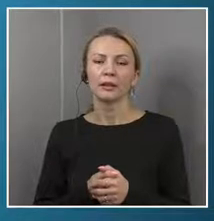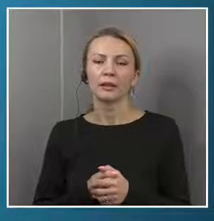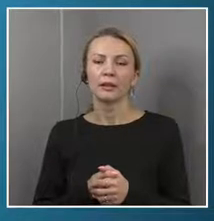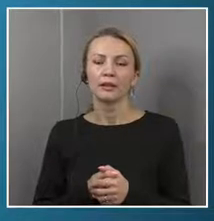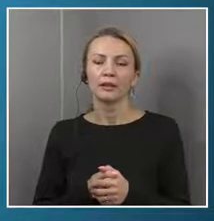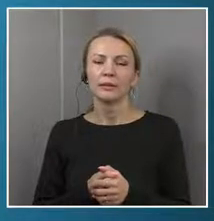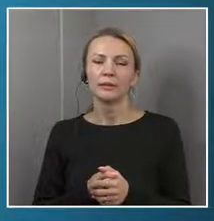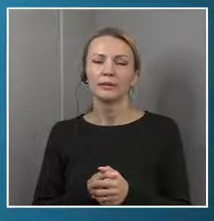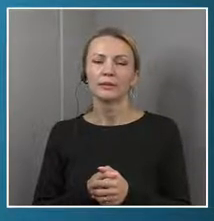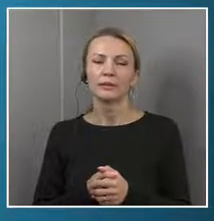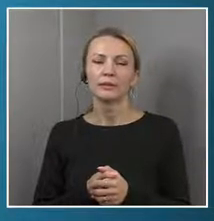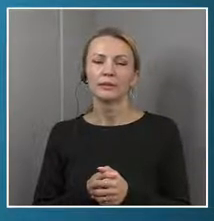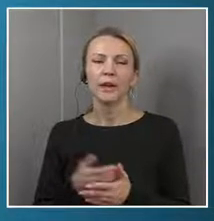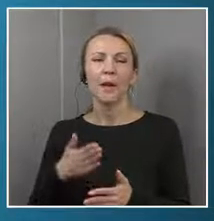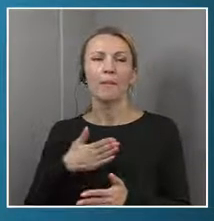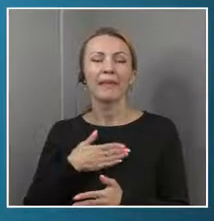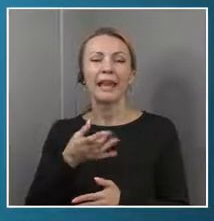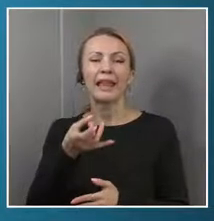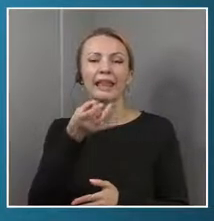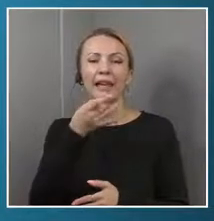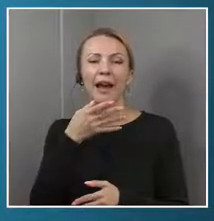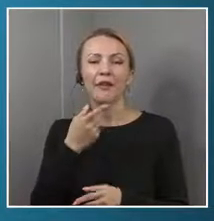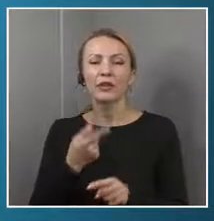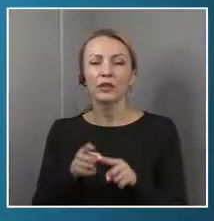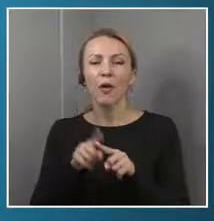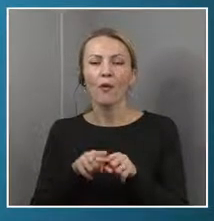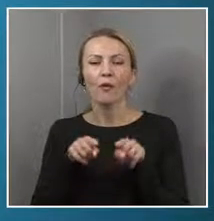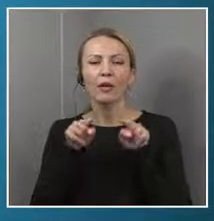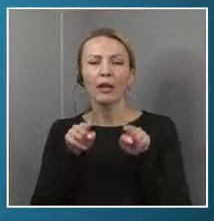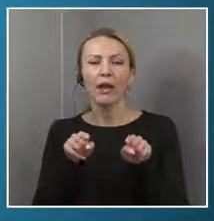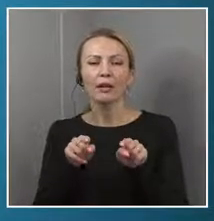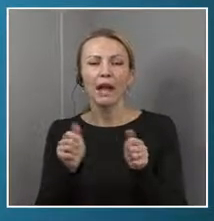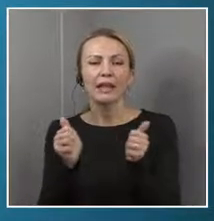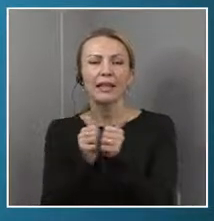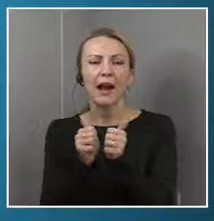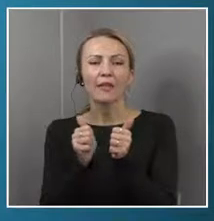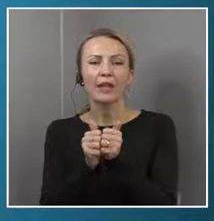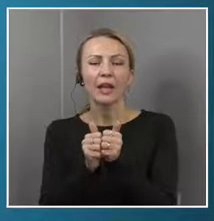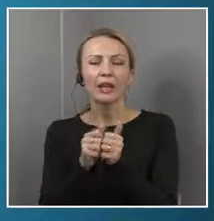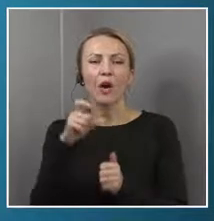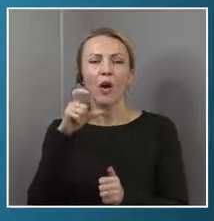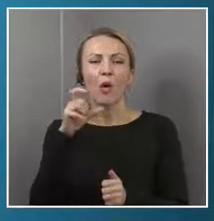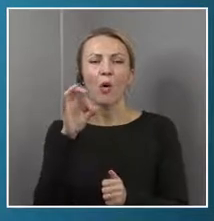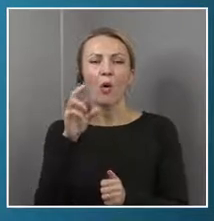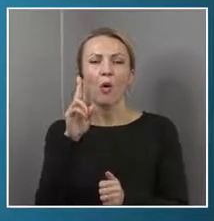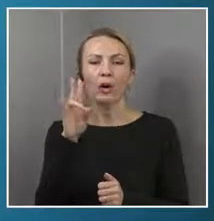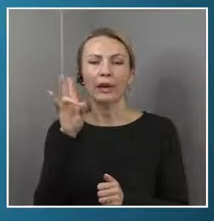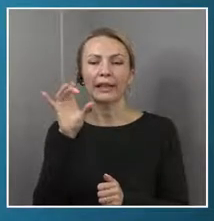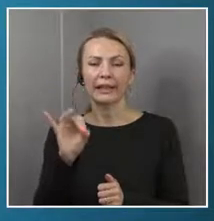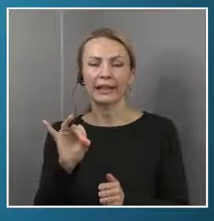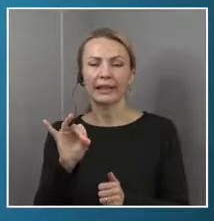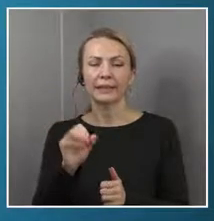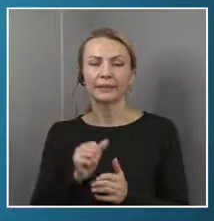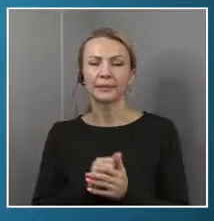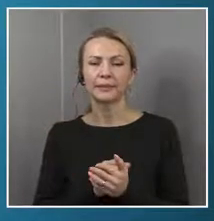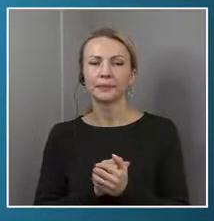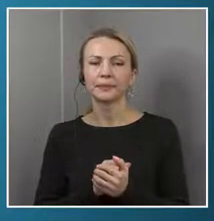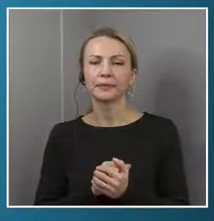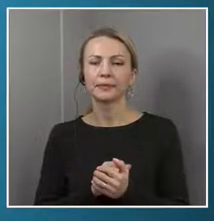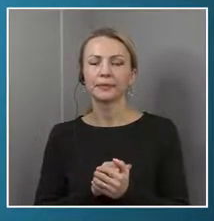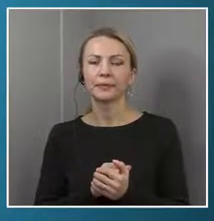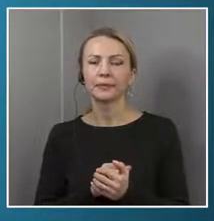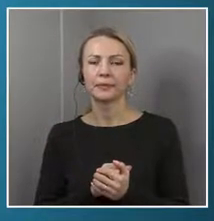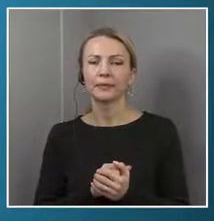this very much in the work of David Hockney for opera sets and even for Christo. These are